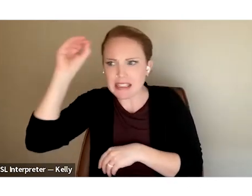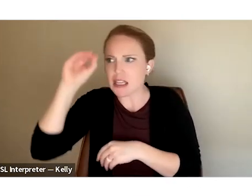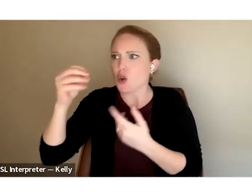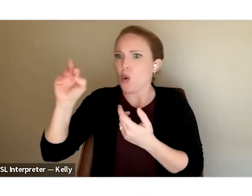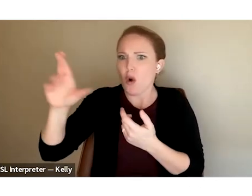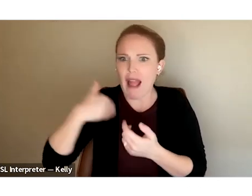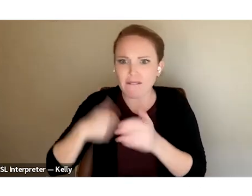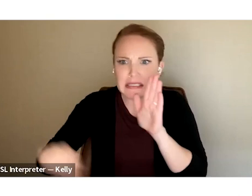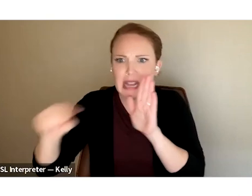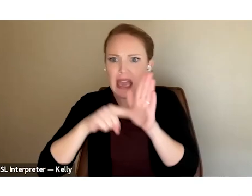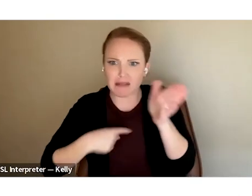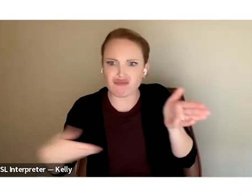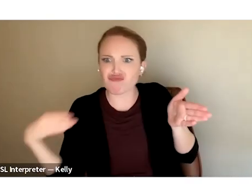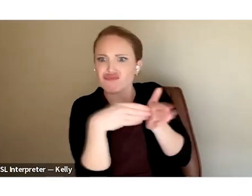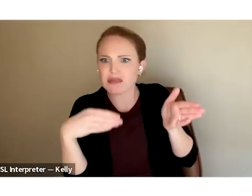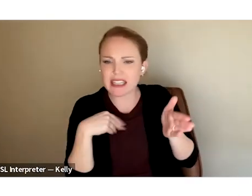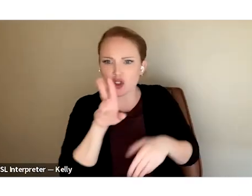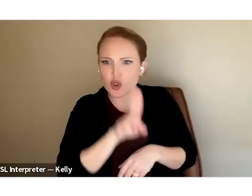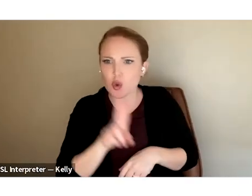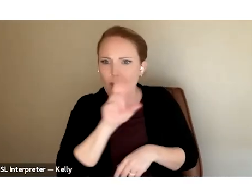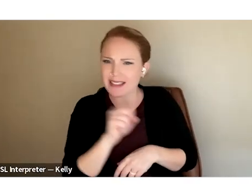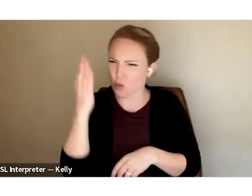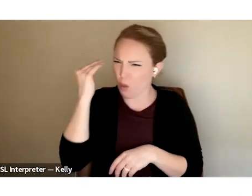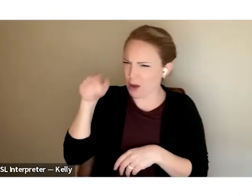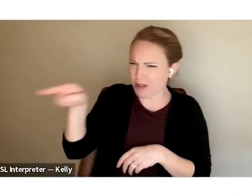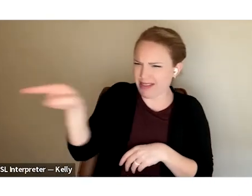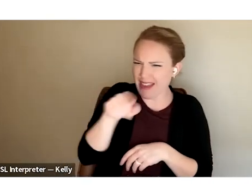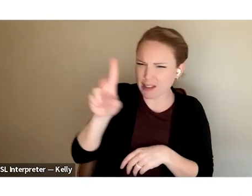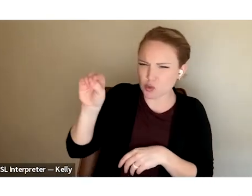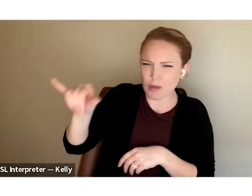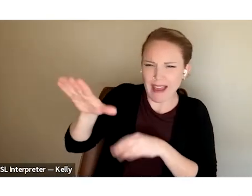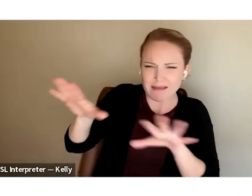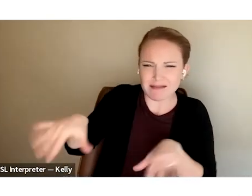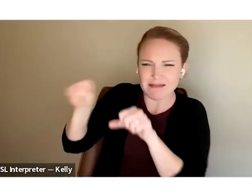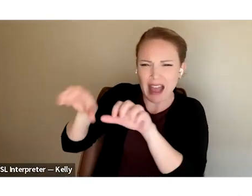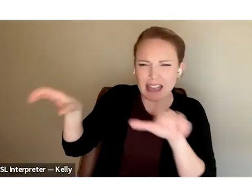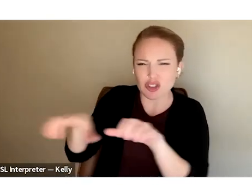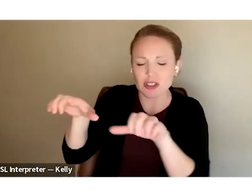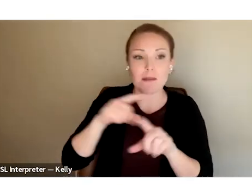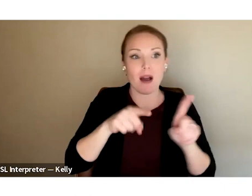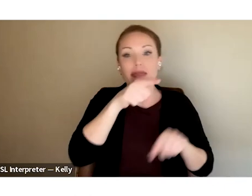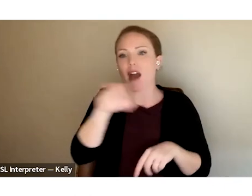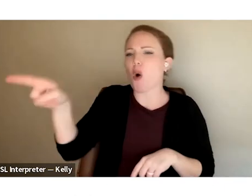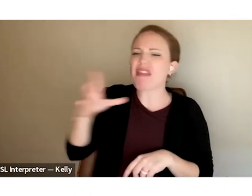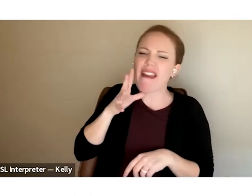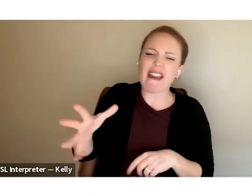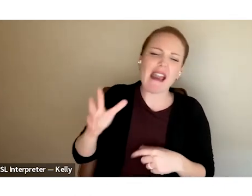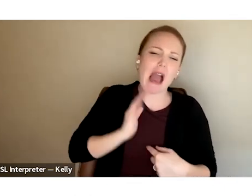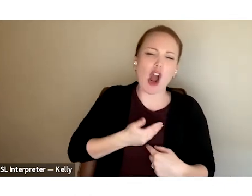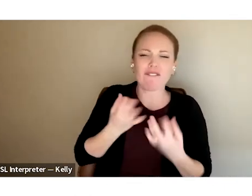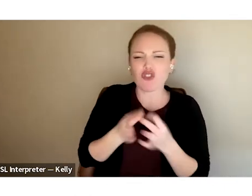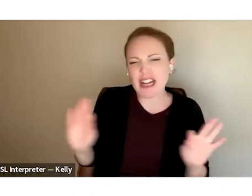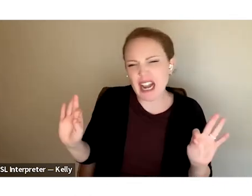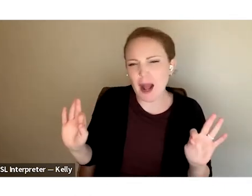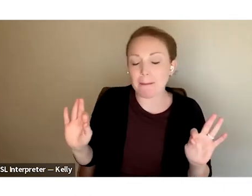the US, why they would. And the framing of this moment was they hate us for our freedom, but no,